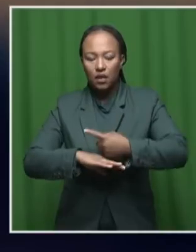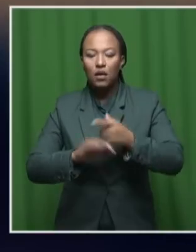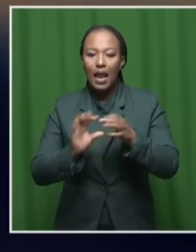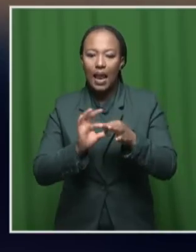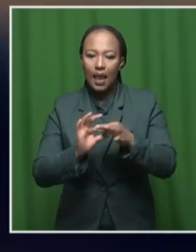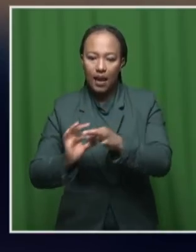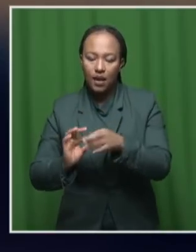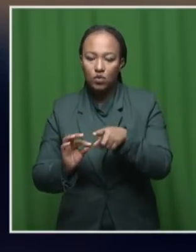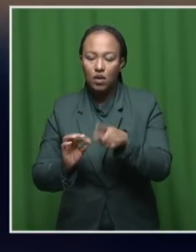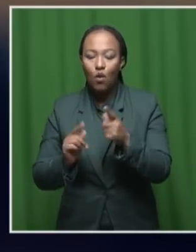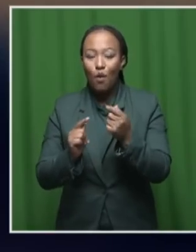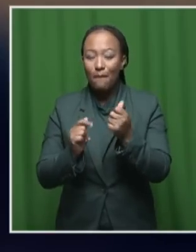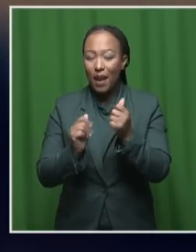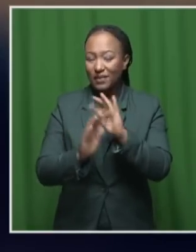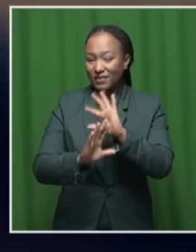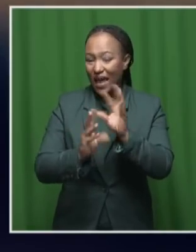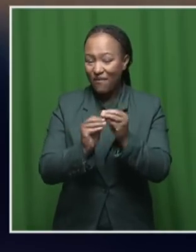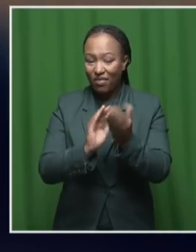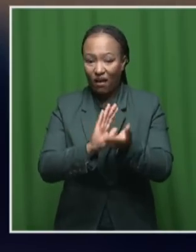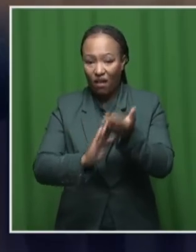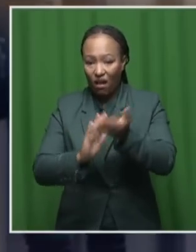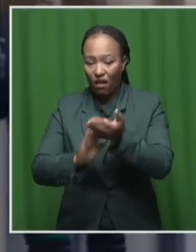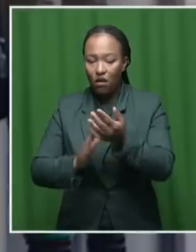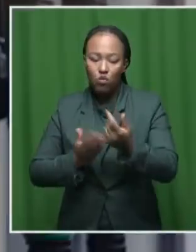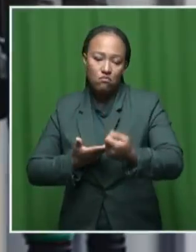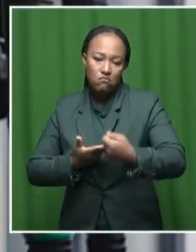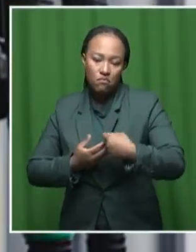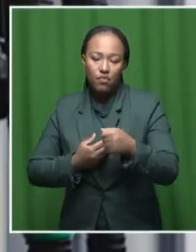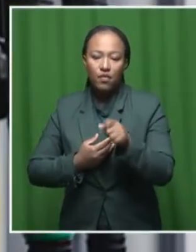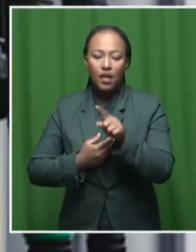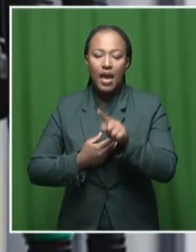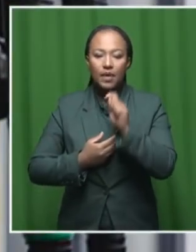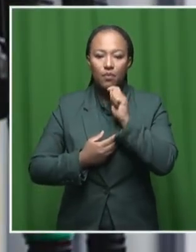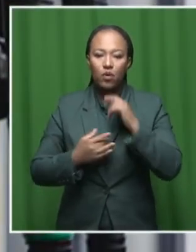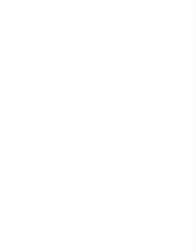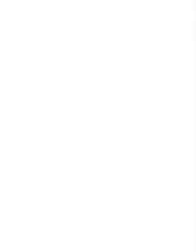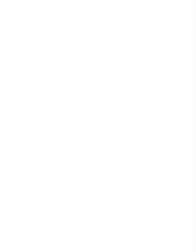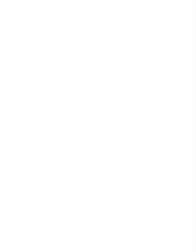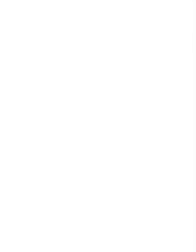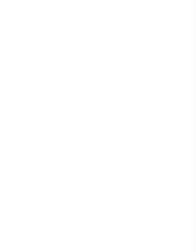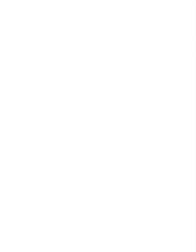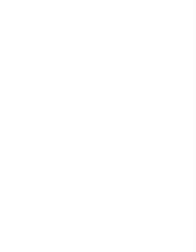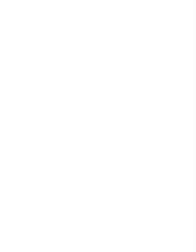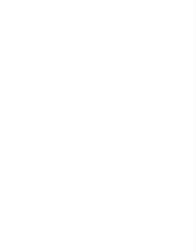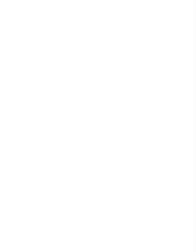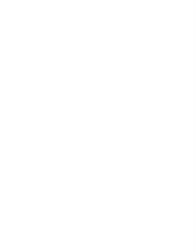to those increases in fuel prices. So you can let us know at Morning Live SABC.